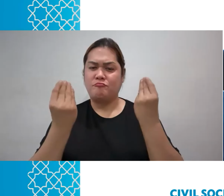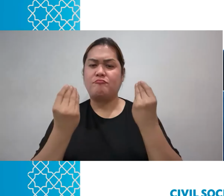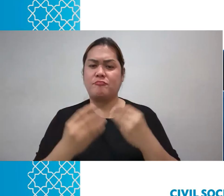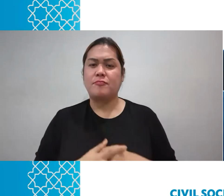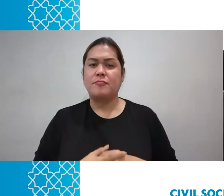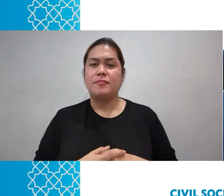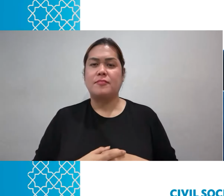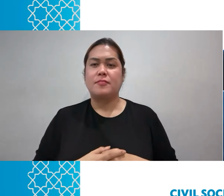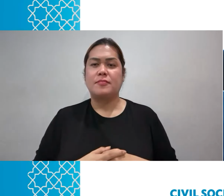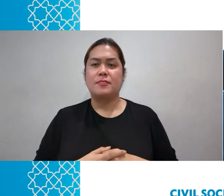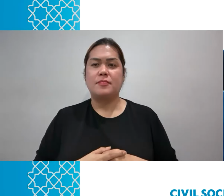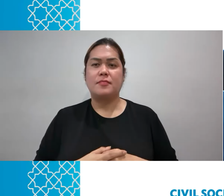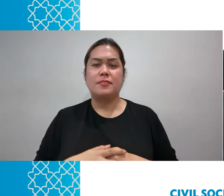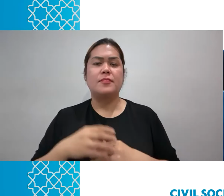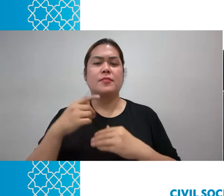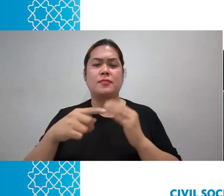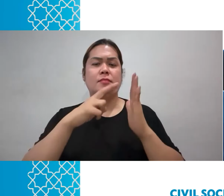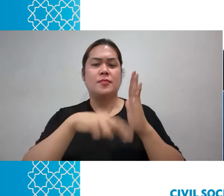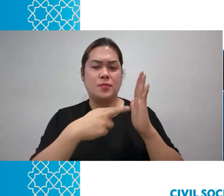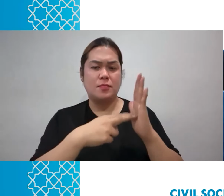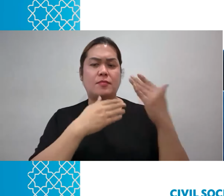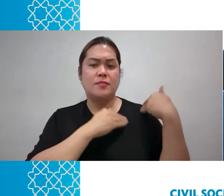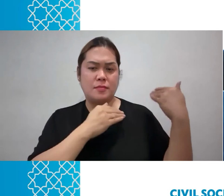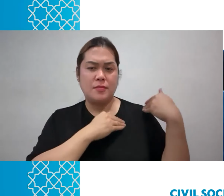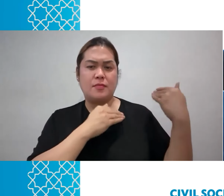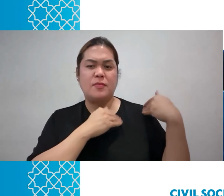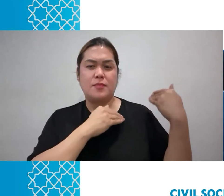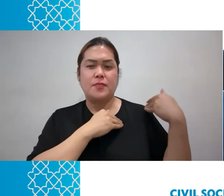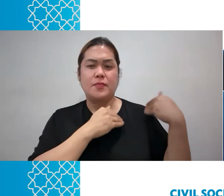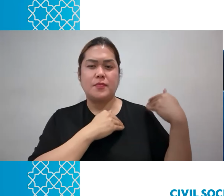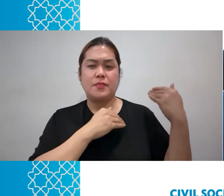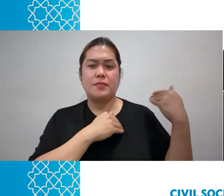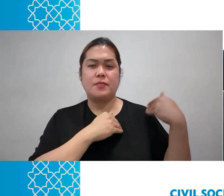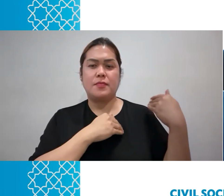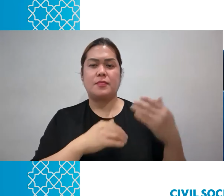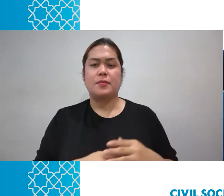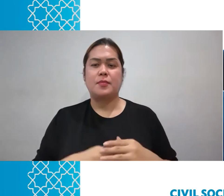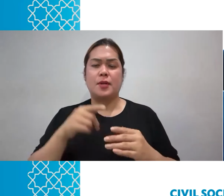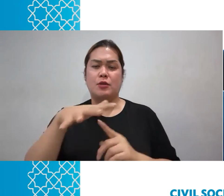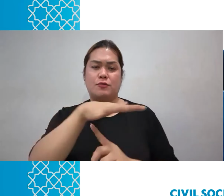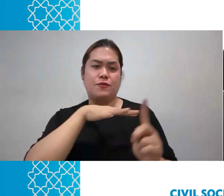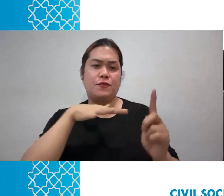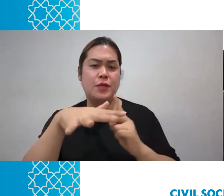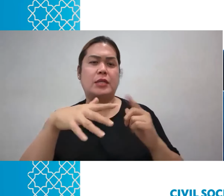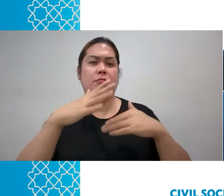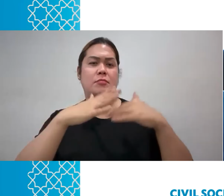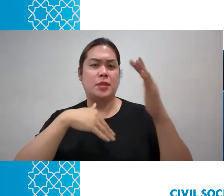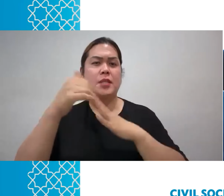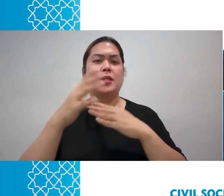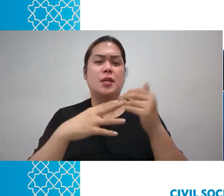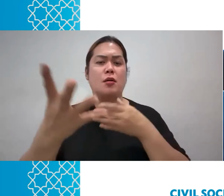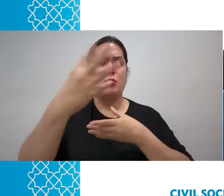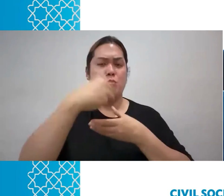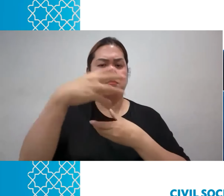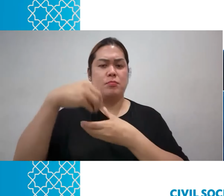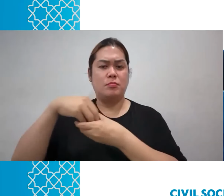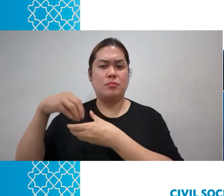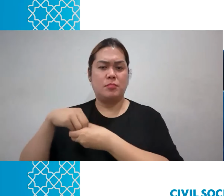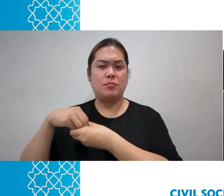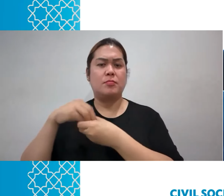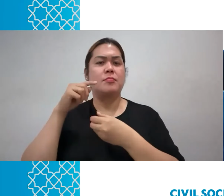role in part of like in society and building the community and building their own place to